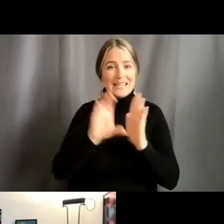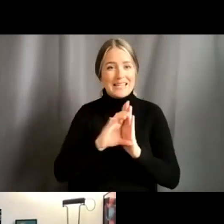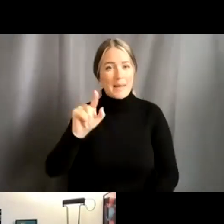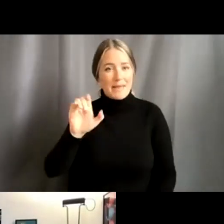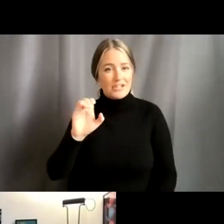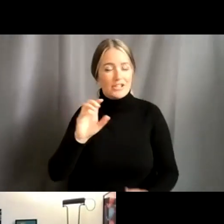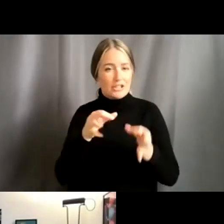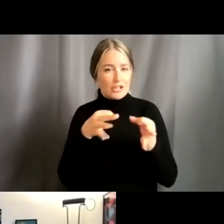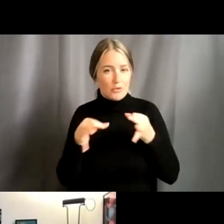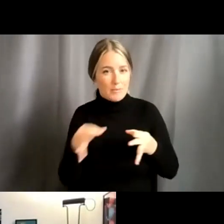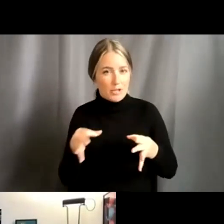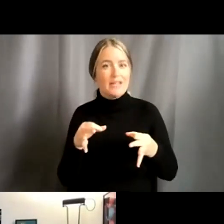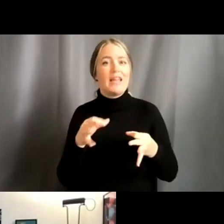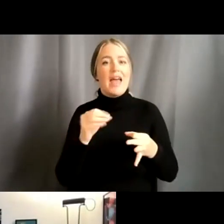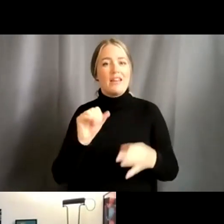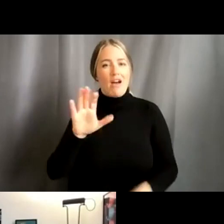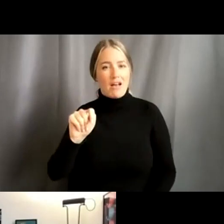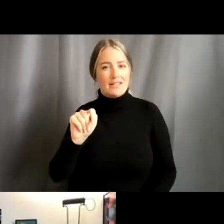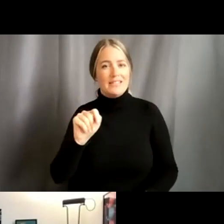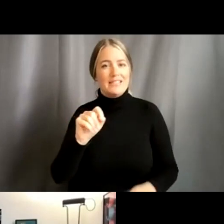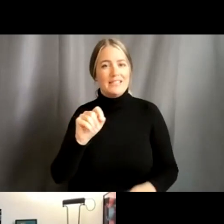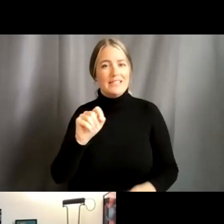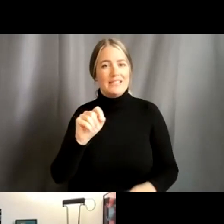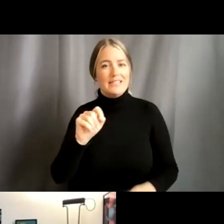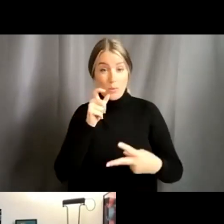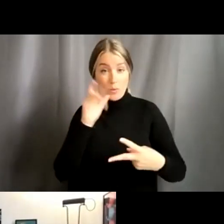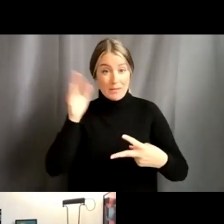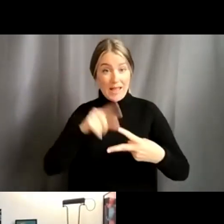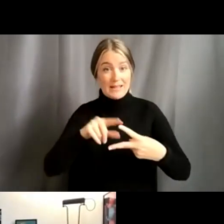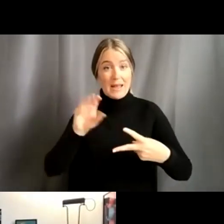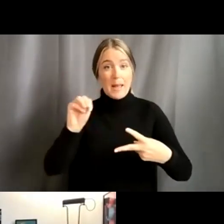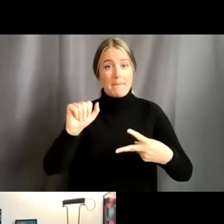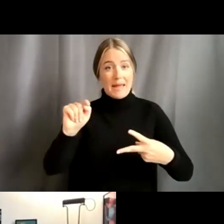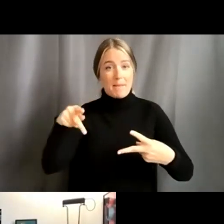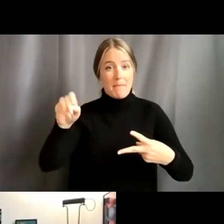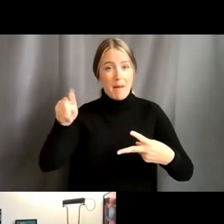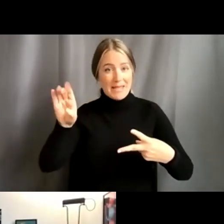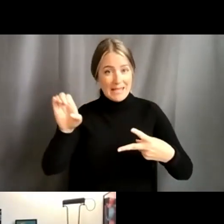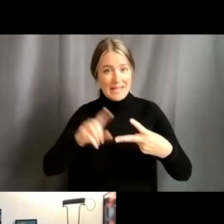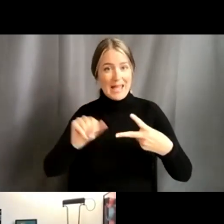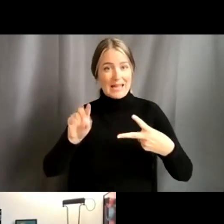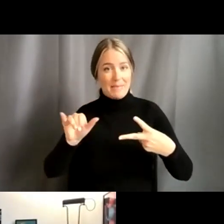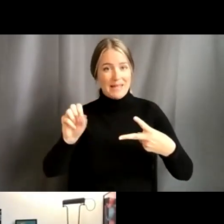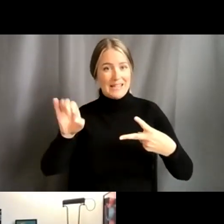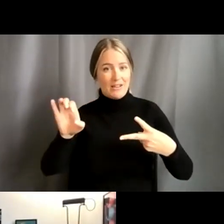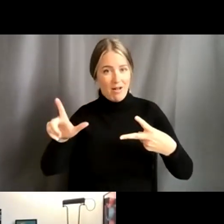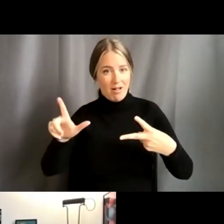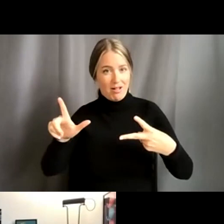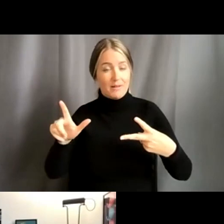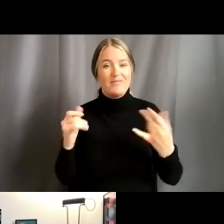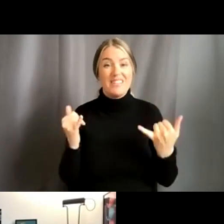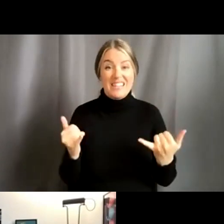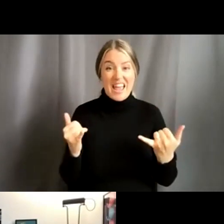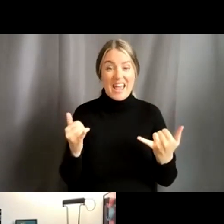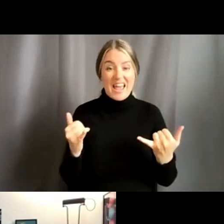our presenters are Matt Popke and Amy Siegel. Before we begin, I'd like to set the tone a little bit. This is a